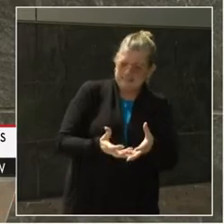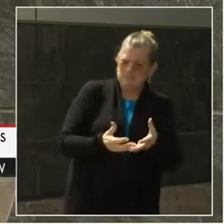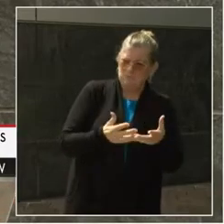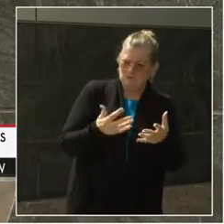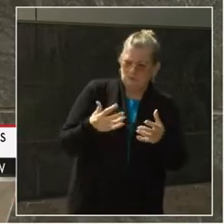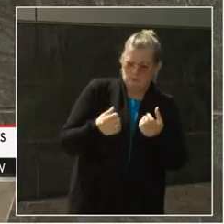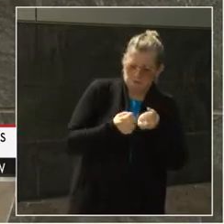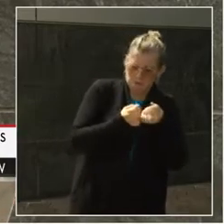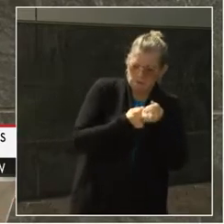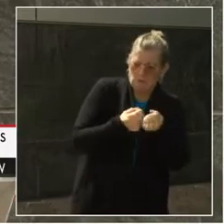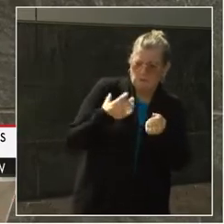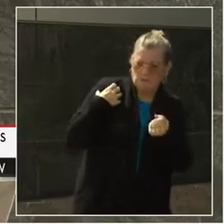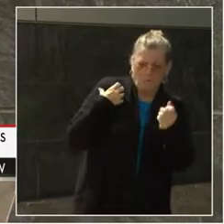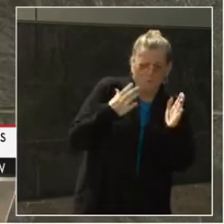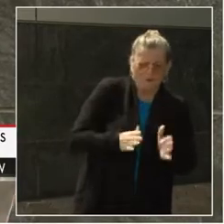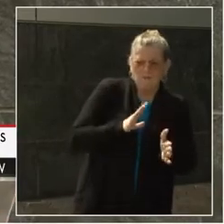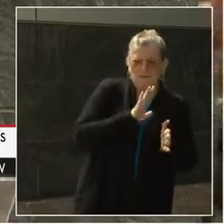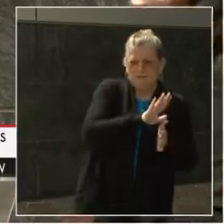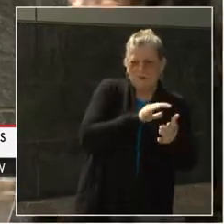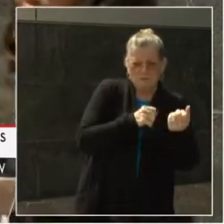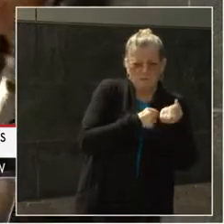kids.